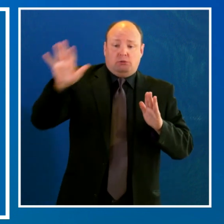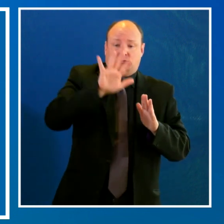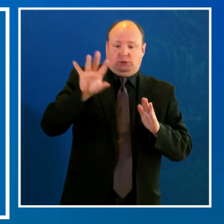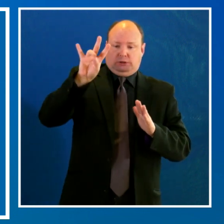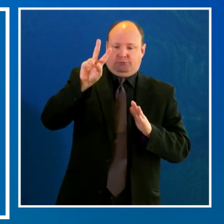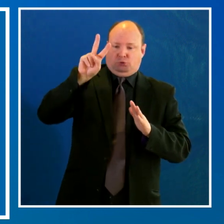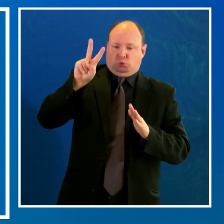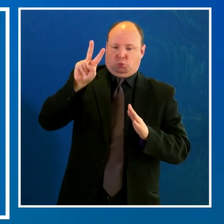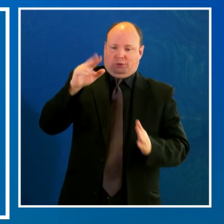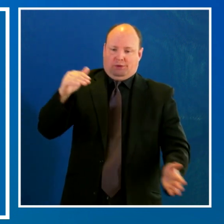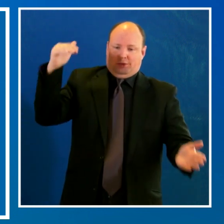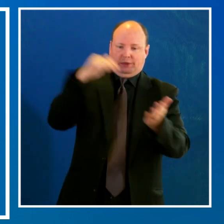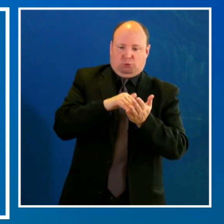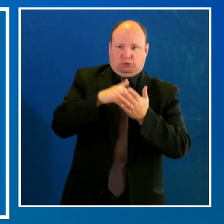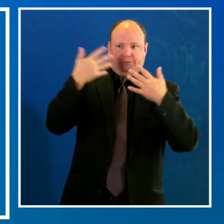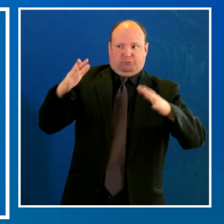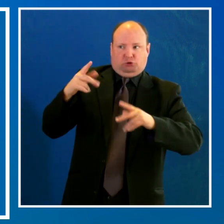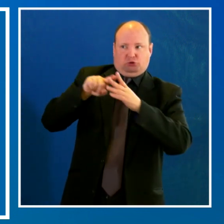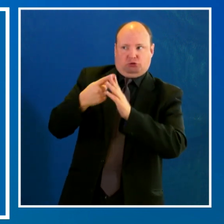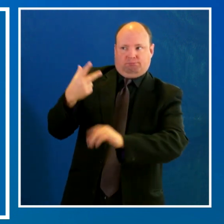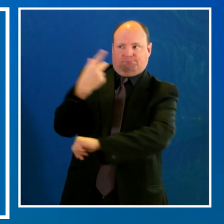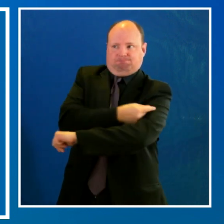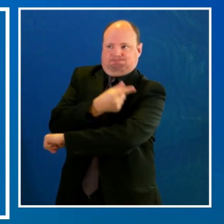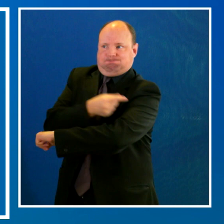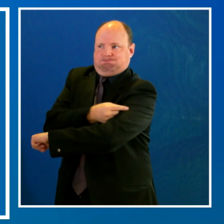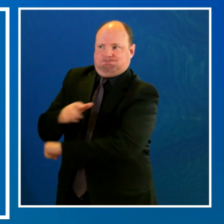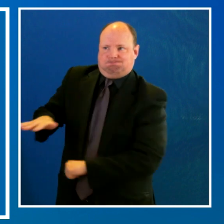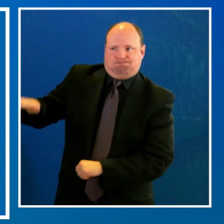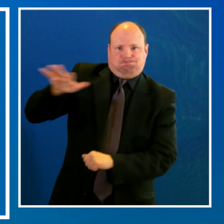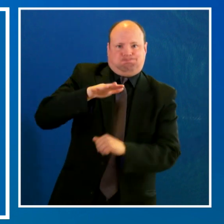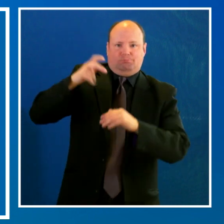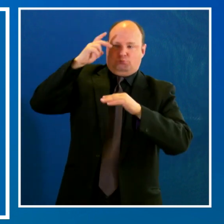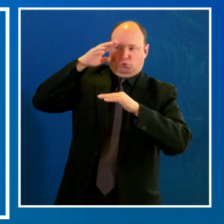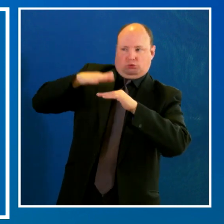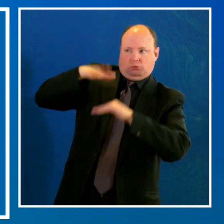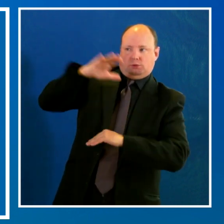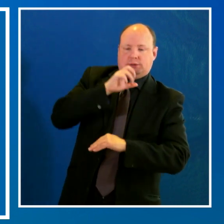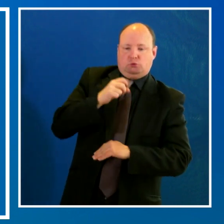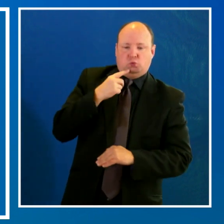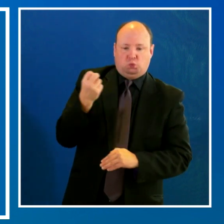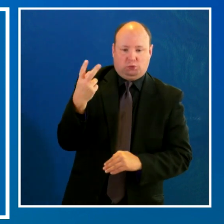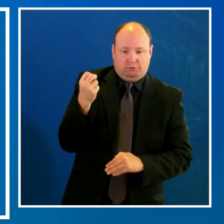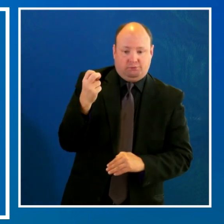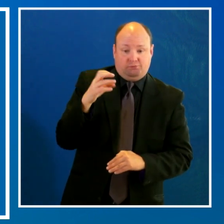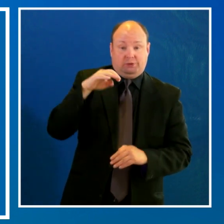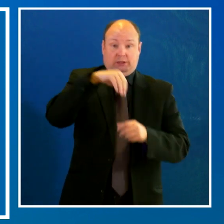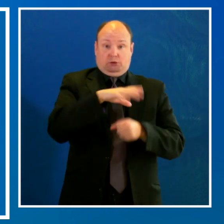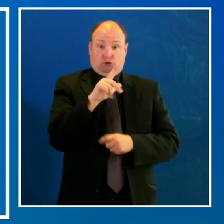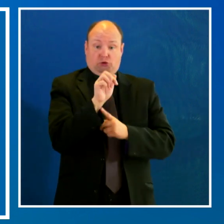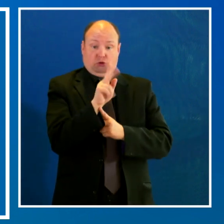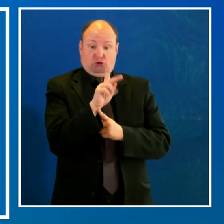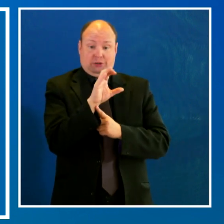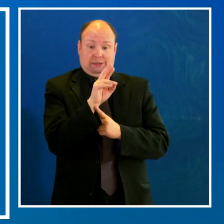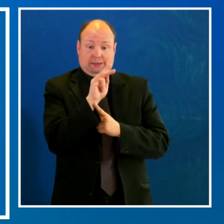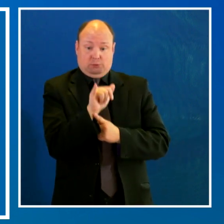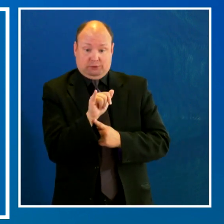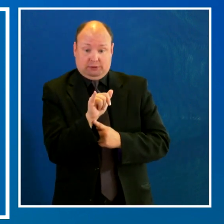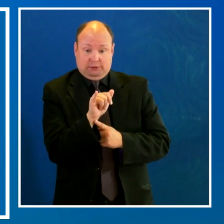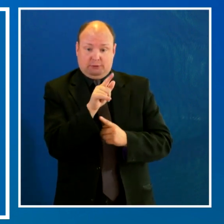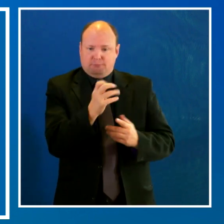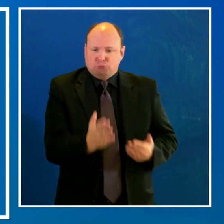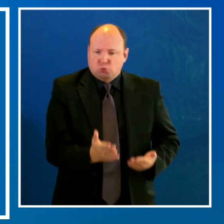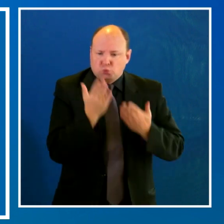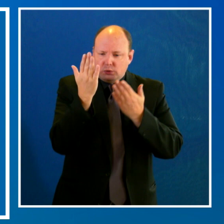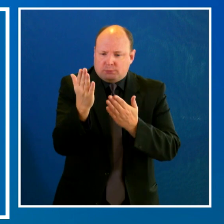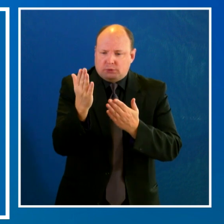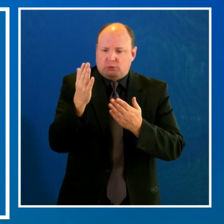Clark County's recommended resource page for vaccines at the address on your screen is a great place to locate